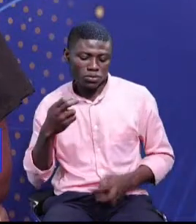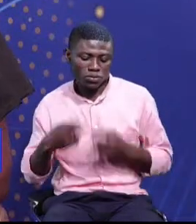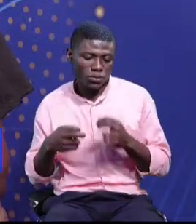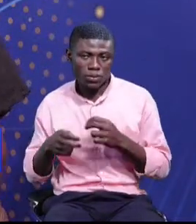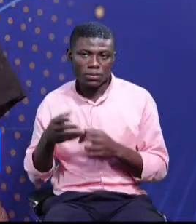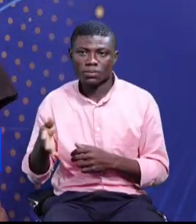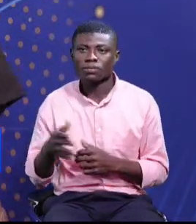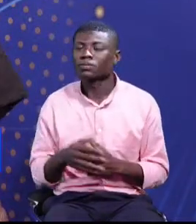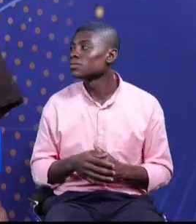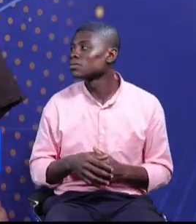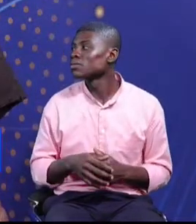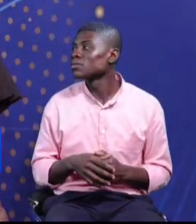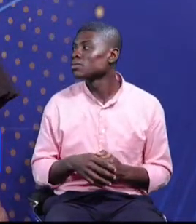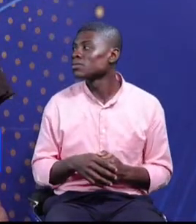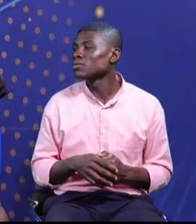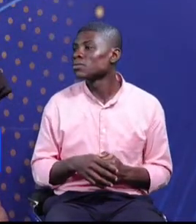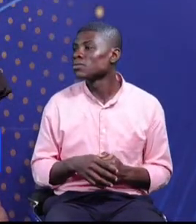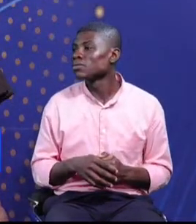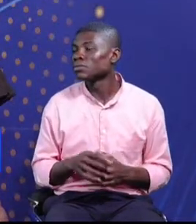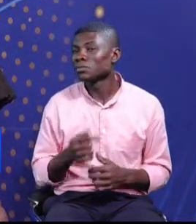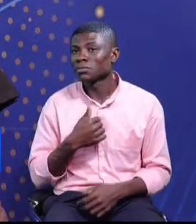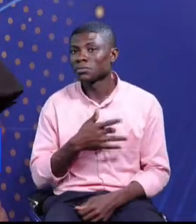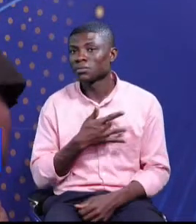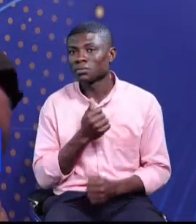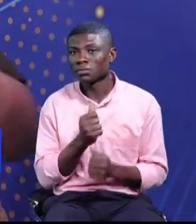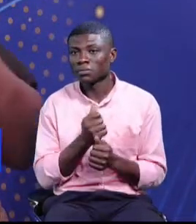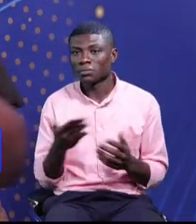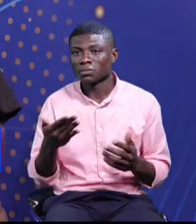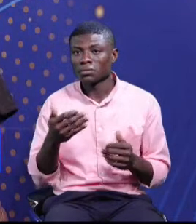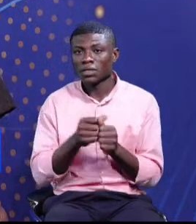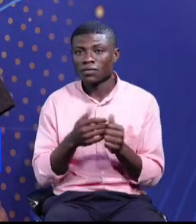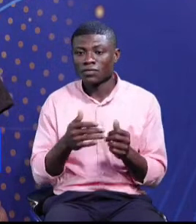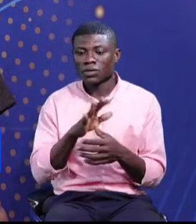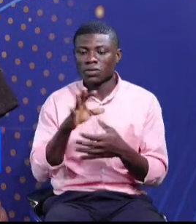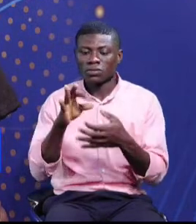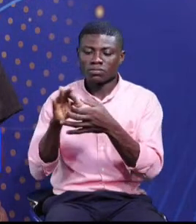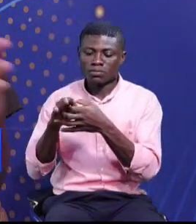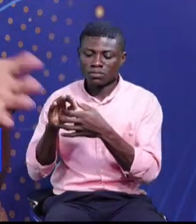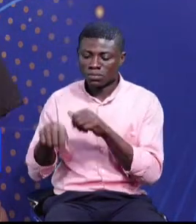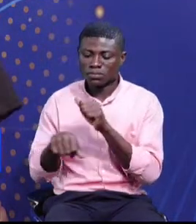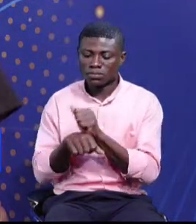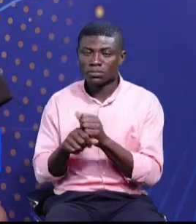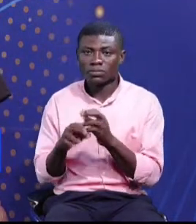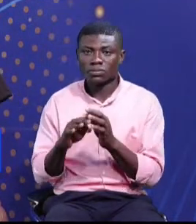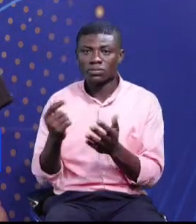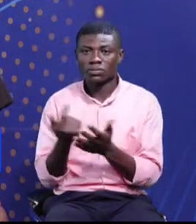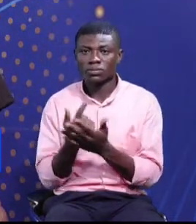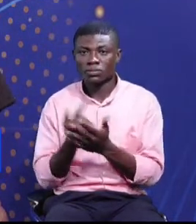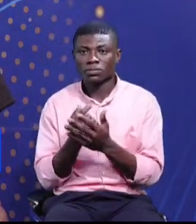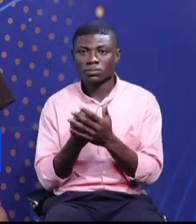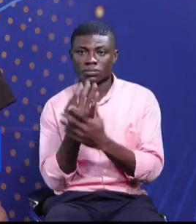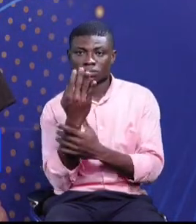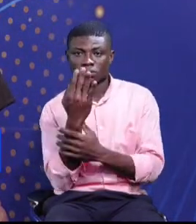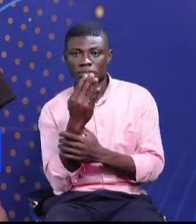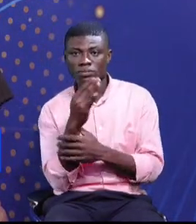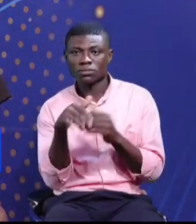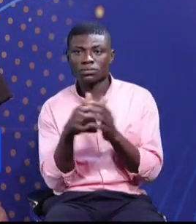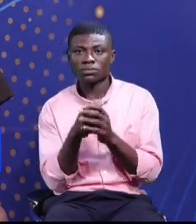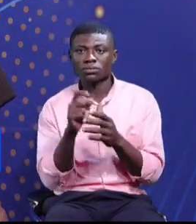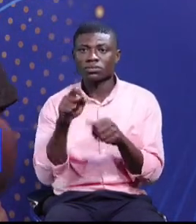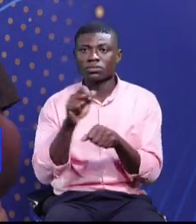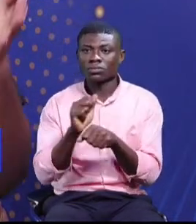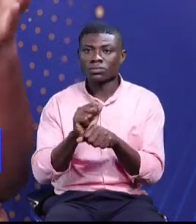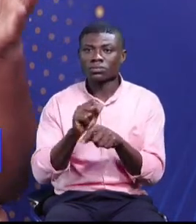well. I feel like everything is interconnected, right? So if Ghana is growing at an exponential